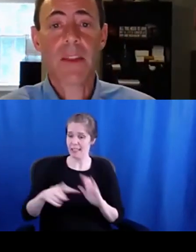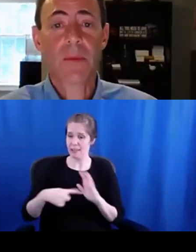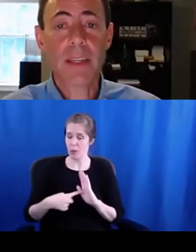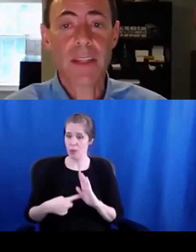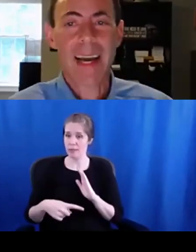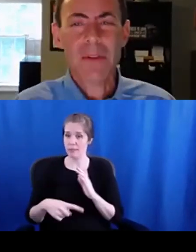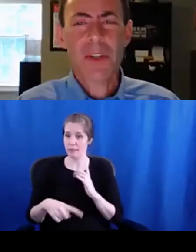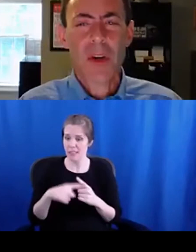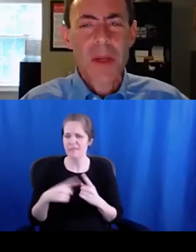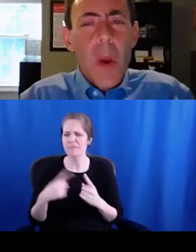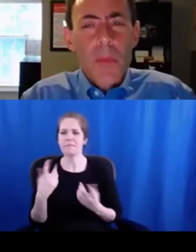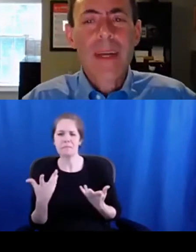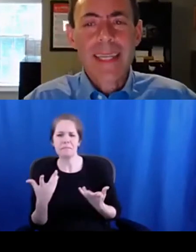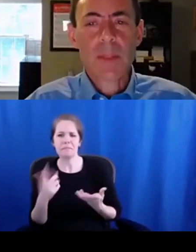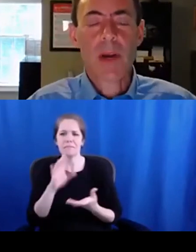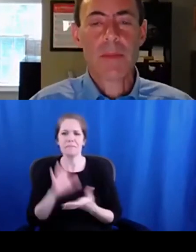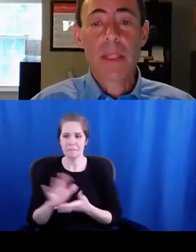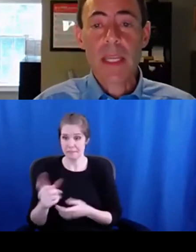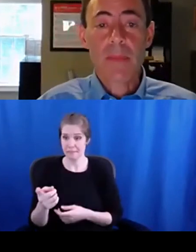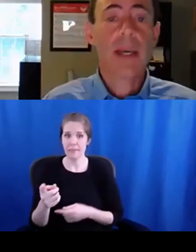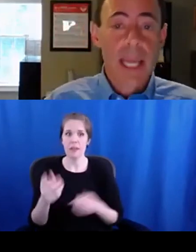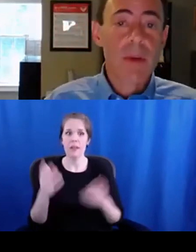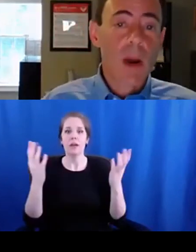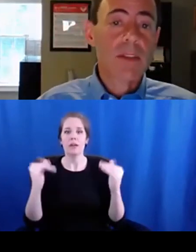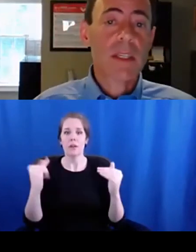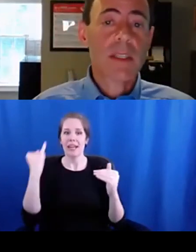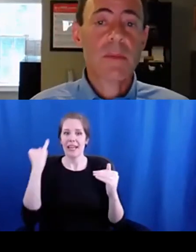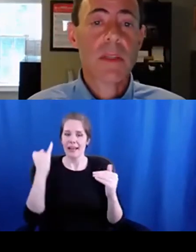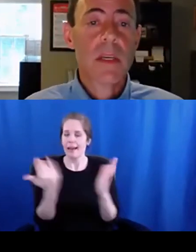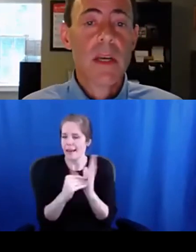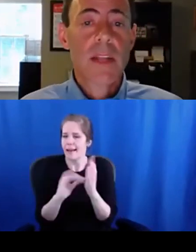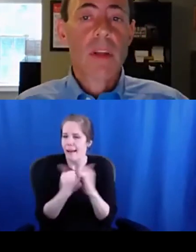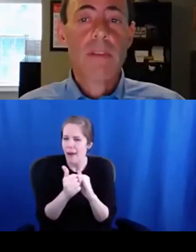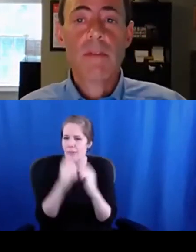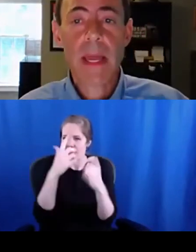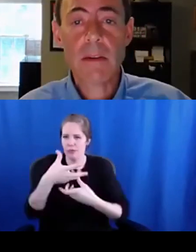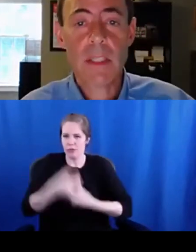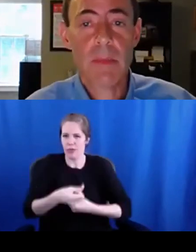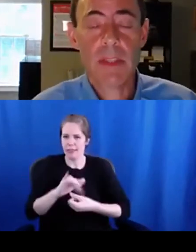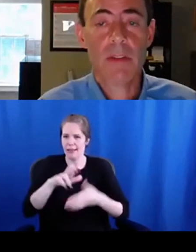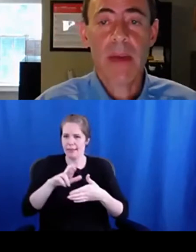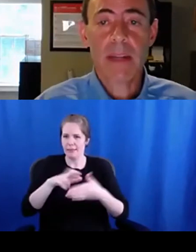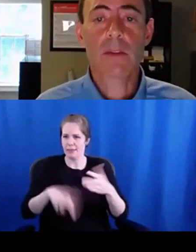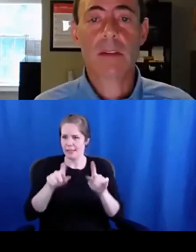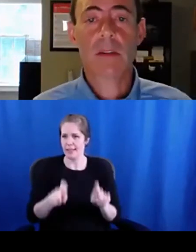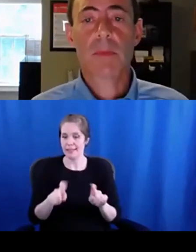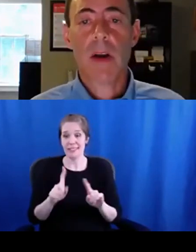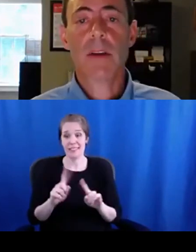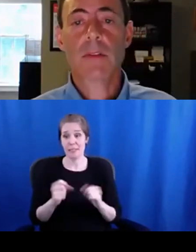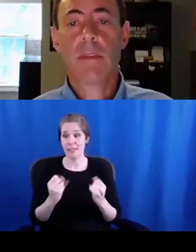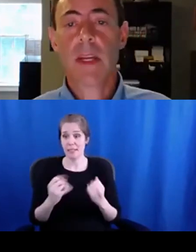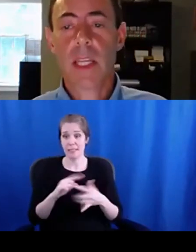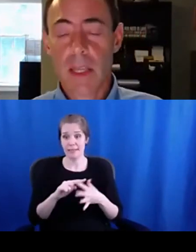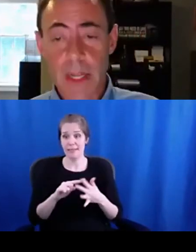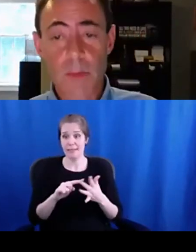decide the risk? How do you determine pre-test probability? It requires an assessment that should involve the medical team in the center, the medical director, the providers,